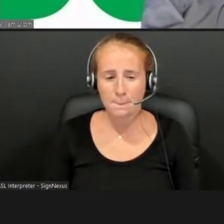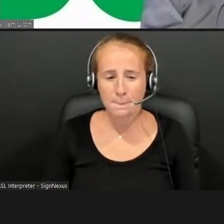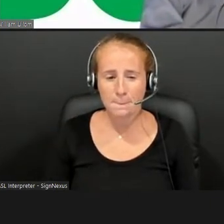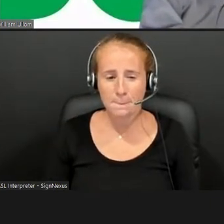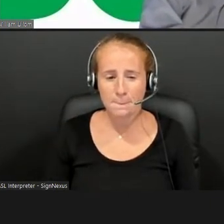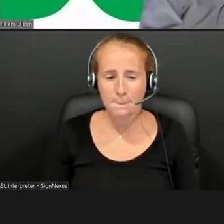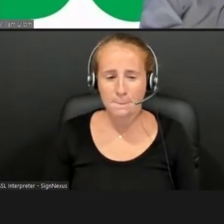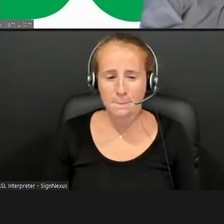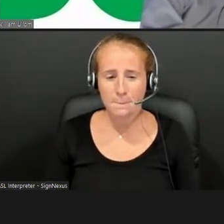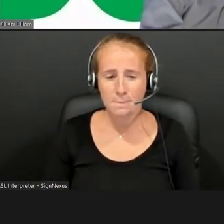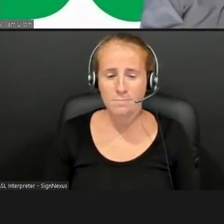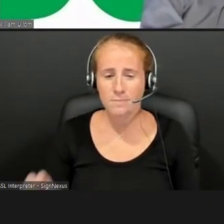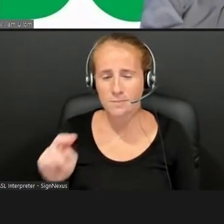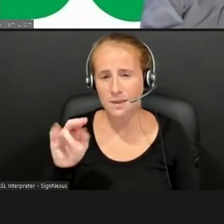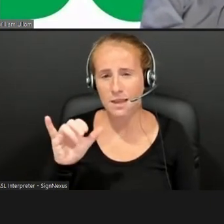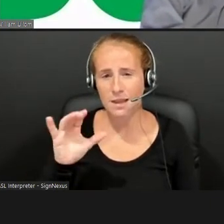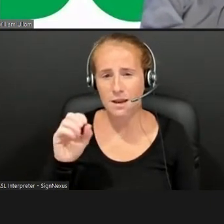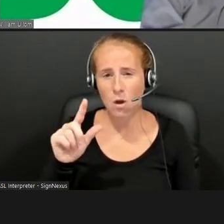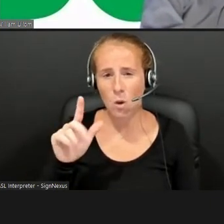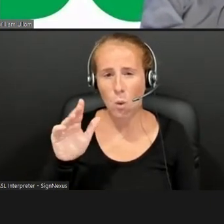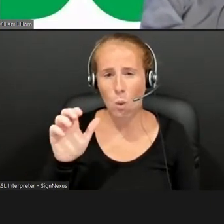Nicole love